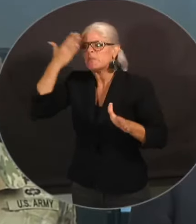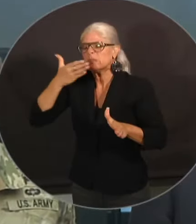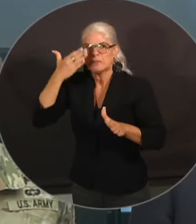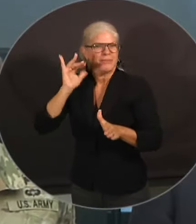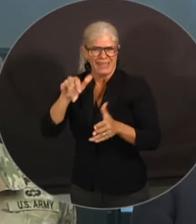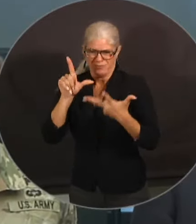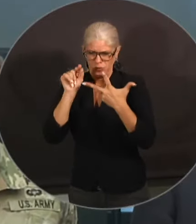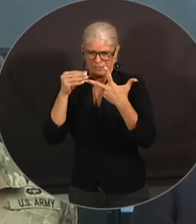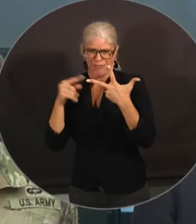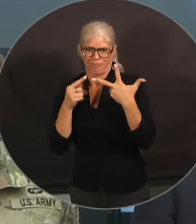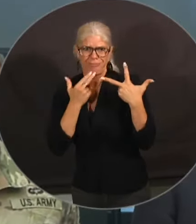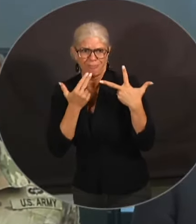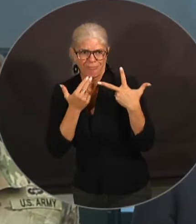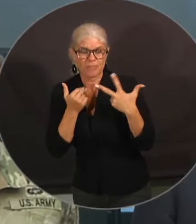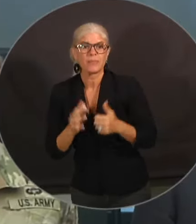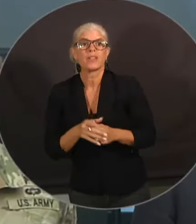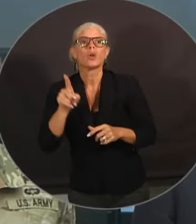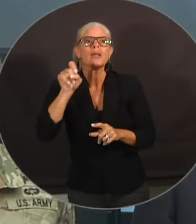line at